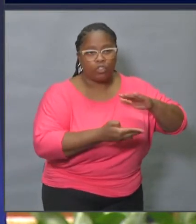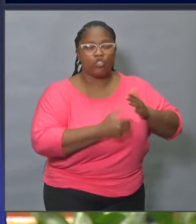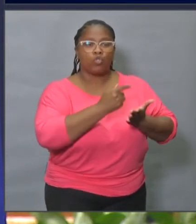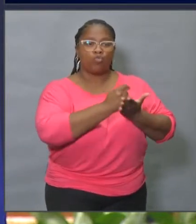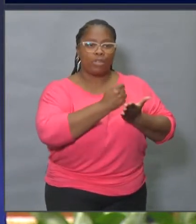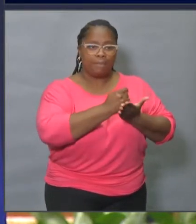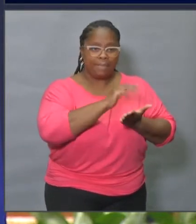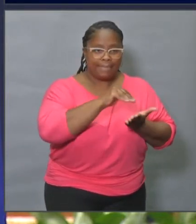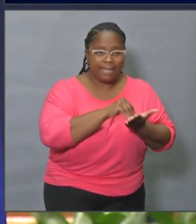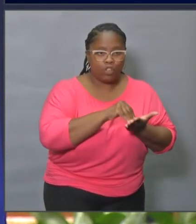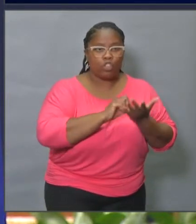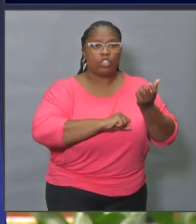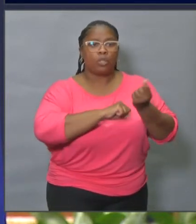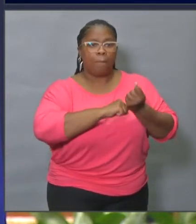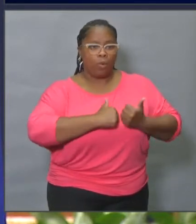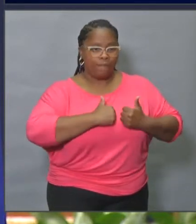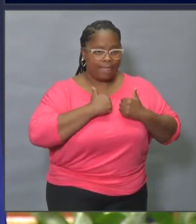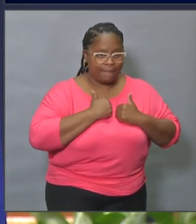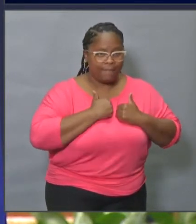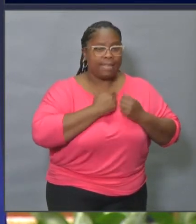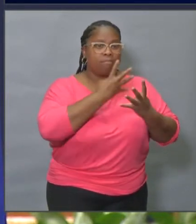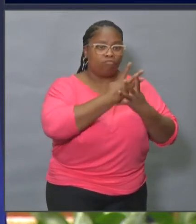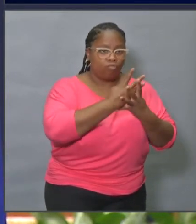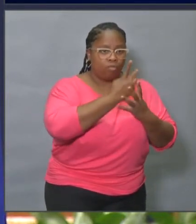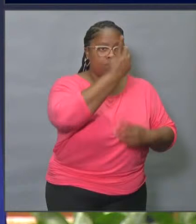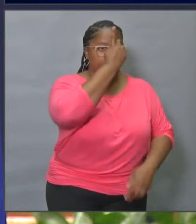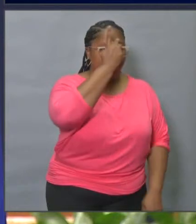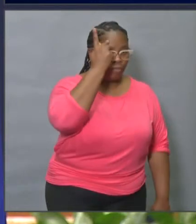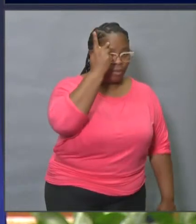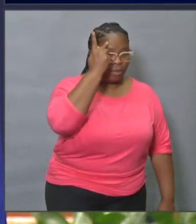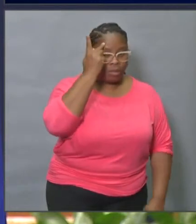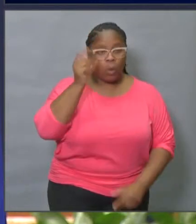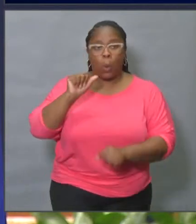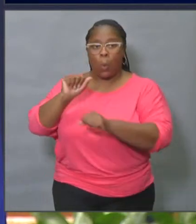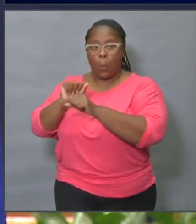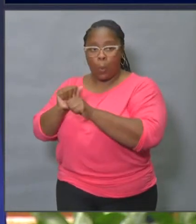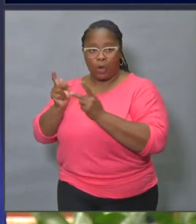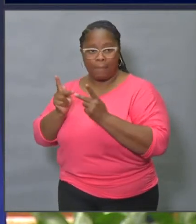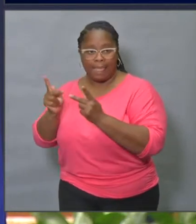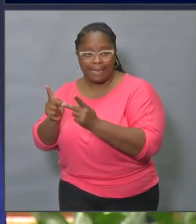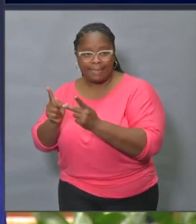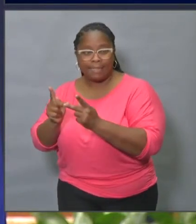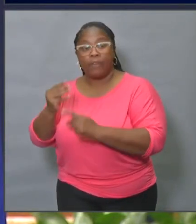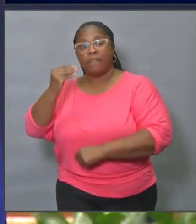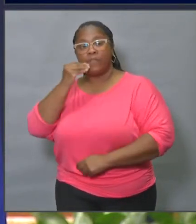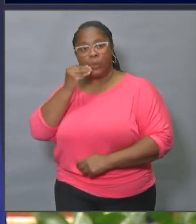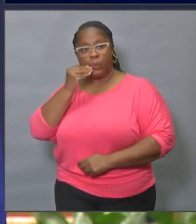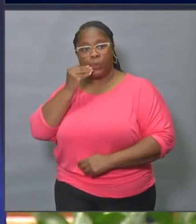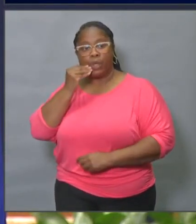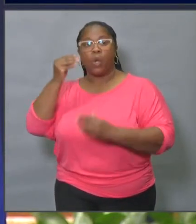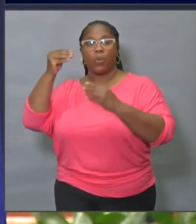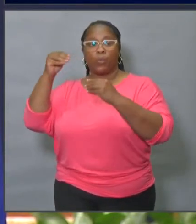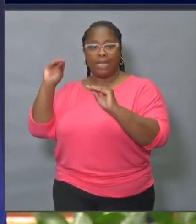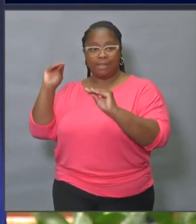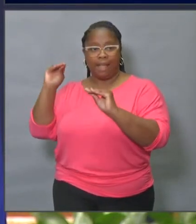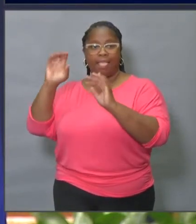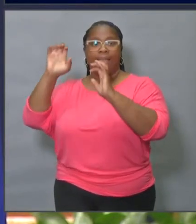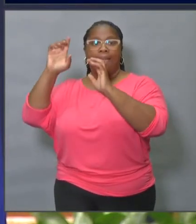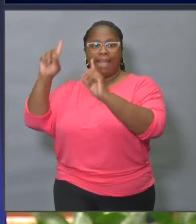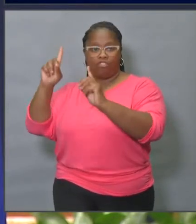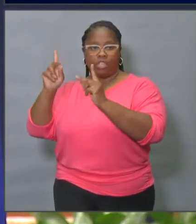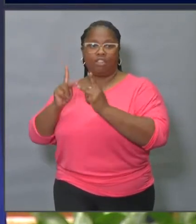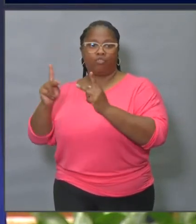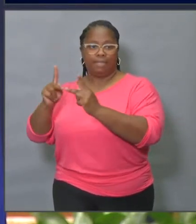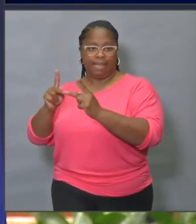treatment centers, supportive living, correctional facilities, workplaces, food and retail, and educational